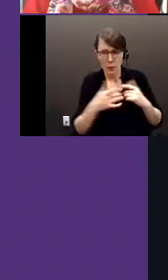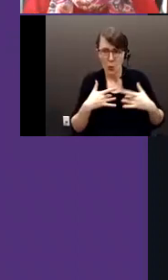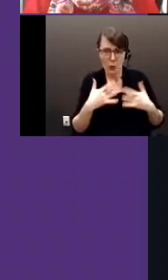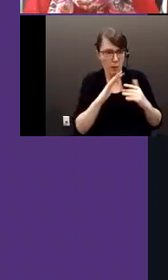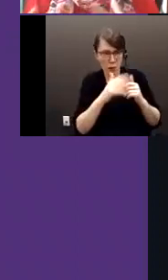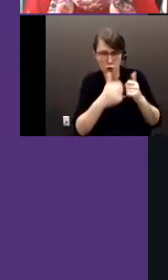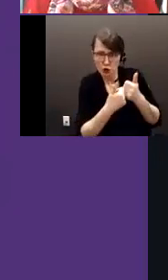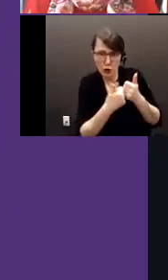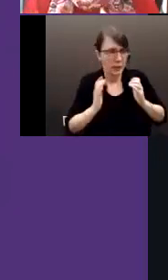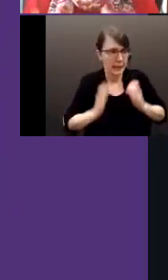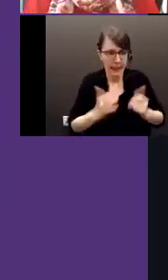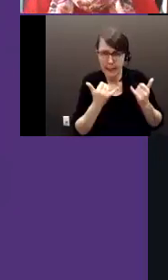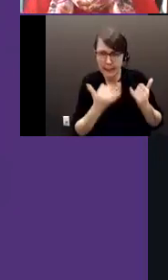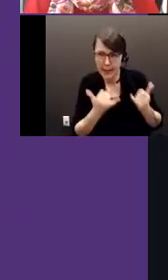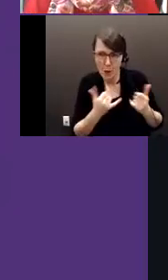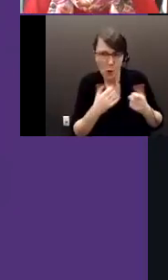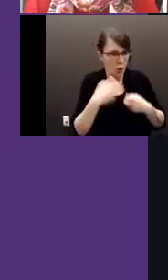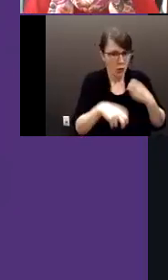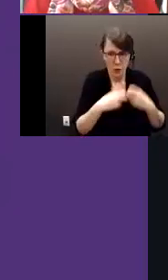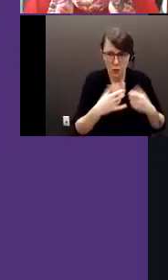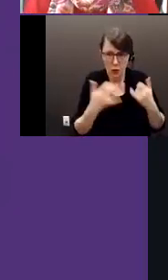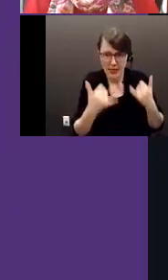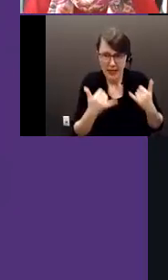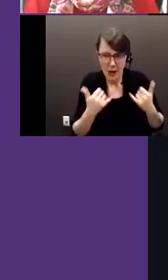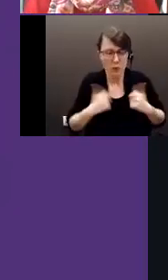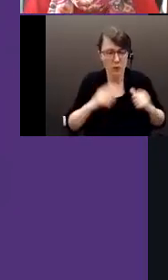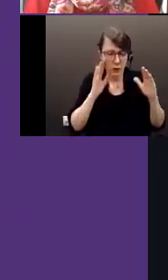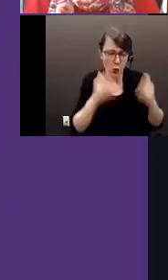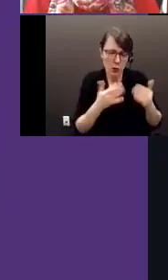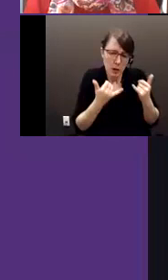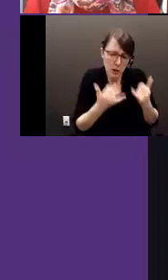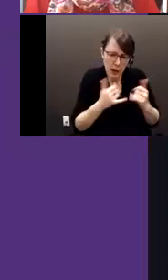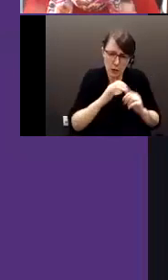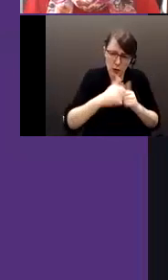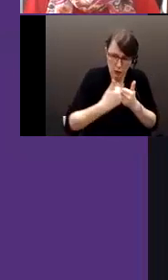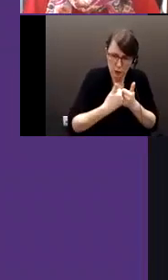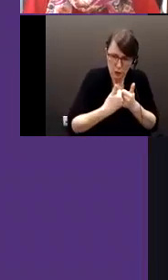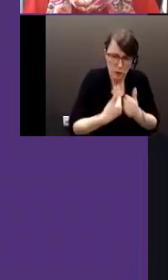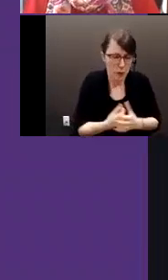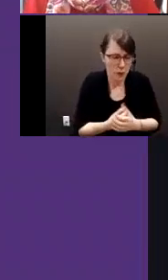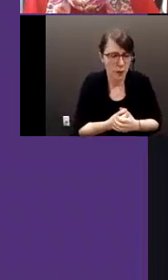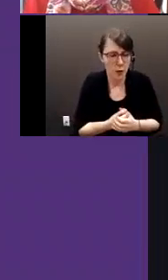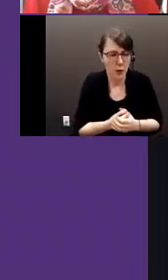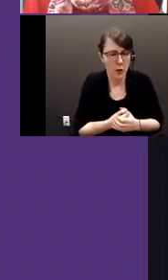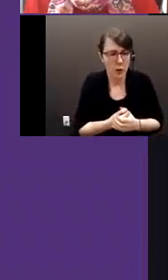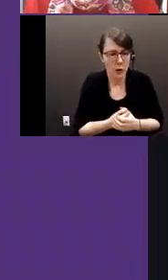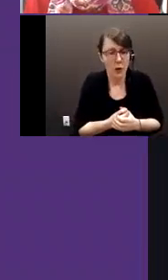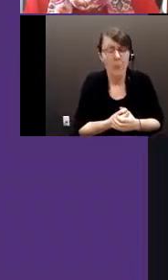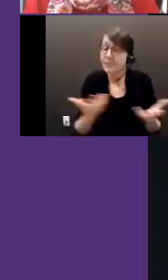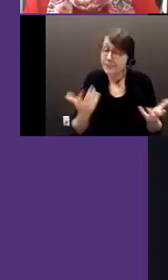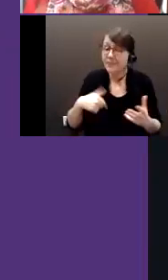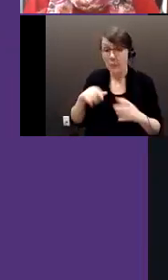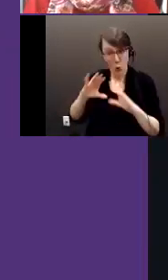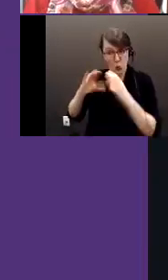that are creating difficulties or concerns for folks in their lives. As I said, we have a number of different groups. We